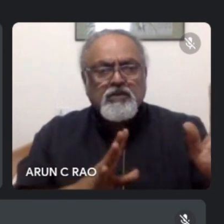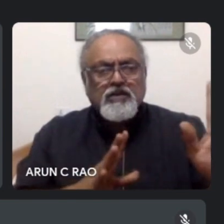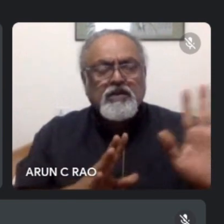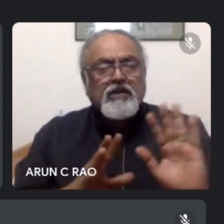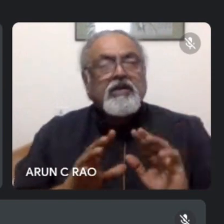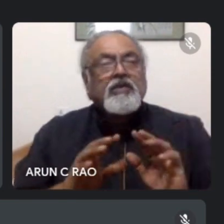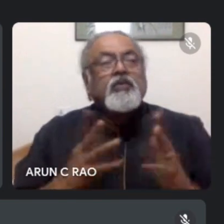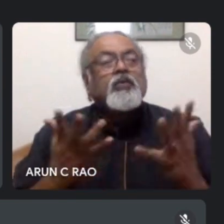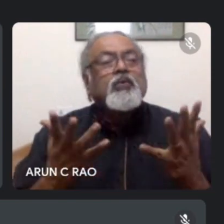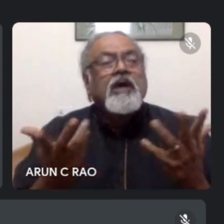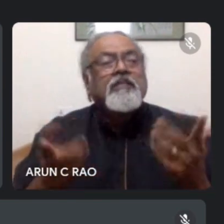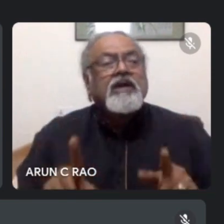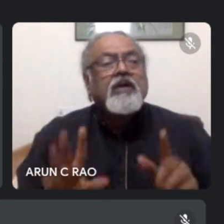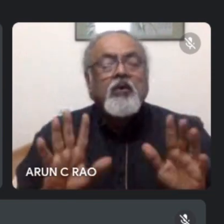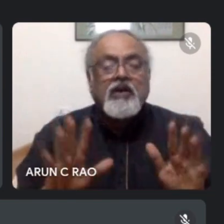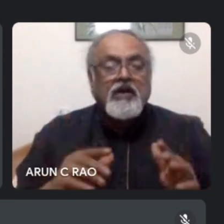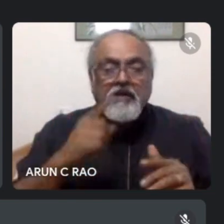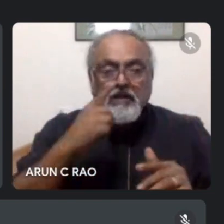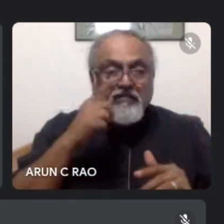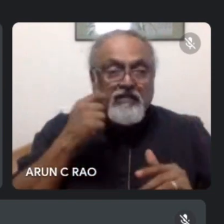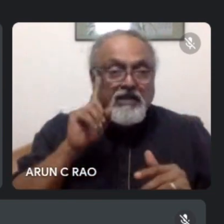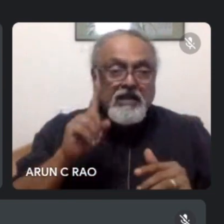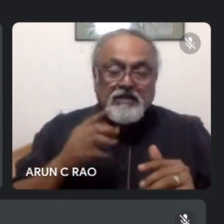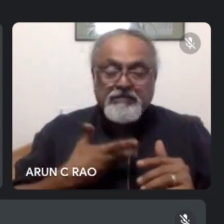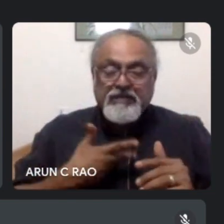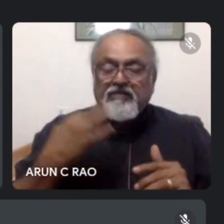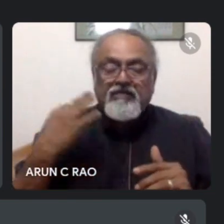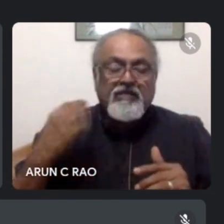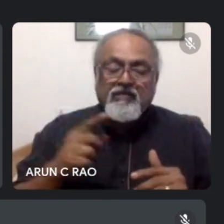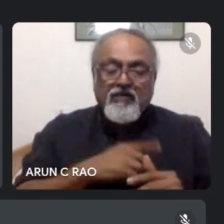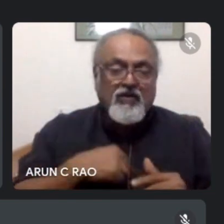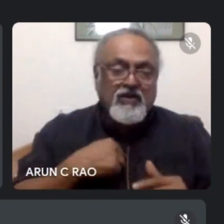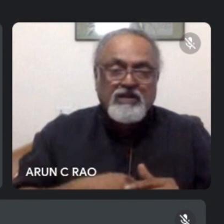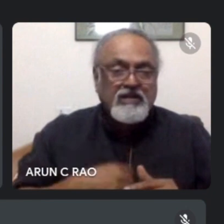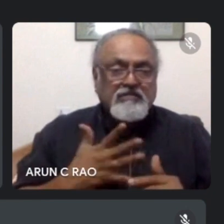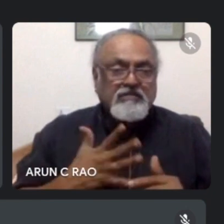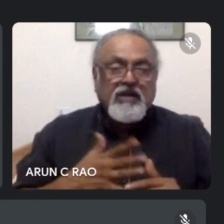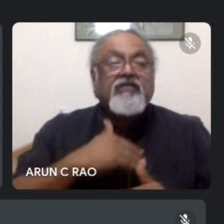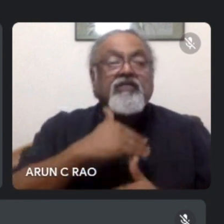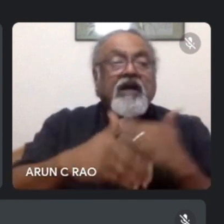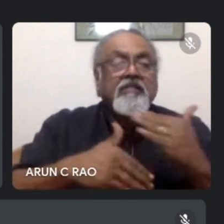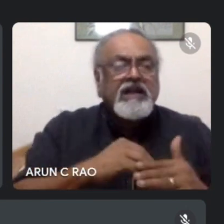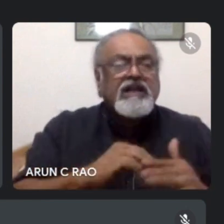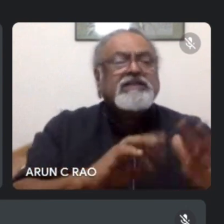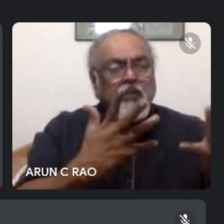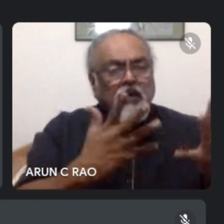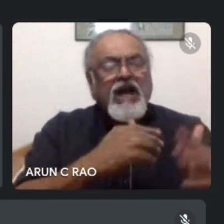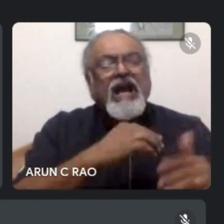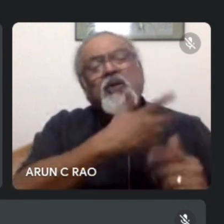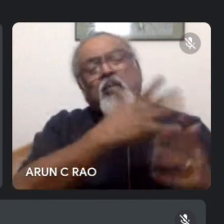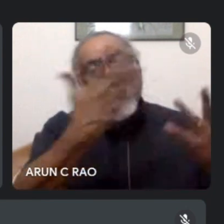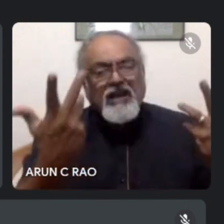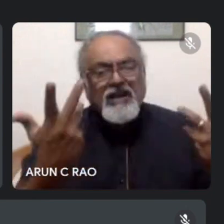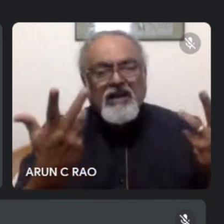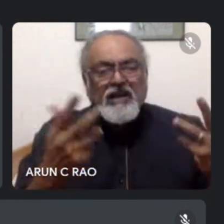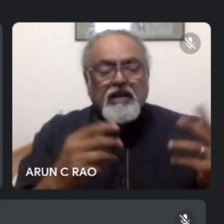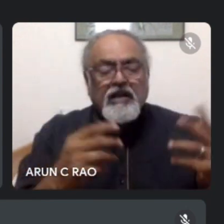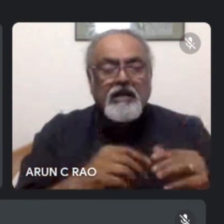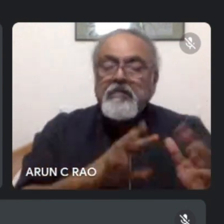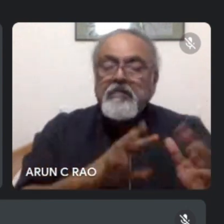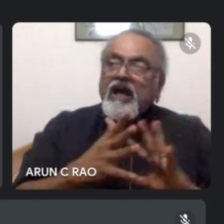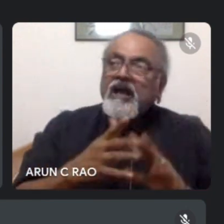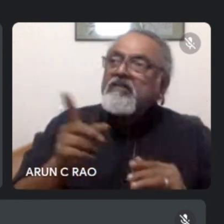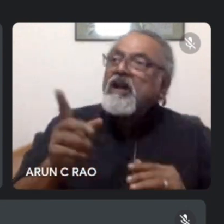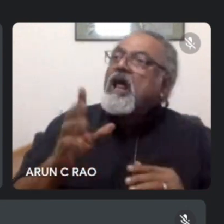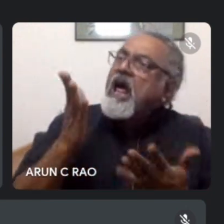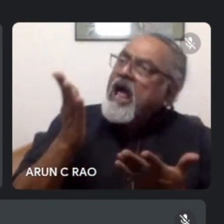is it's not the fault of the parents. Sometimes the relatives or anybody, they kind of make them feel that okay,